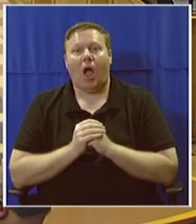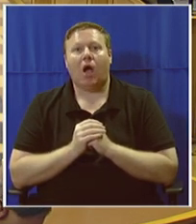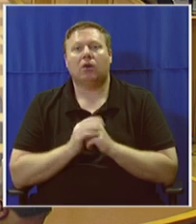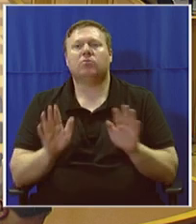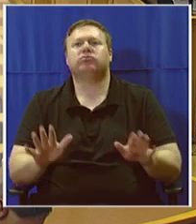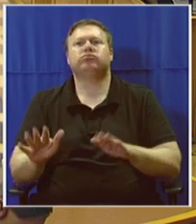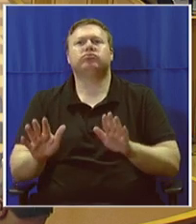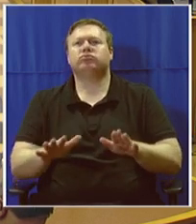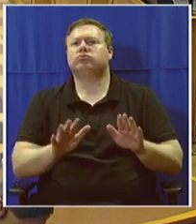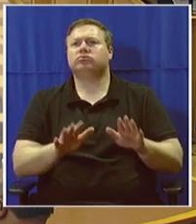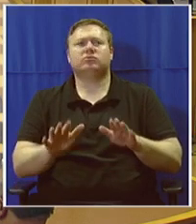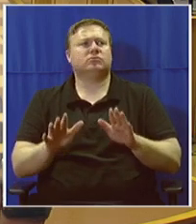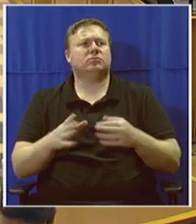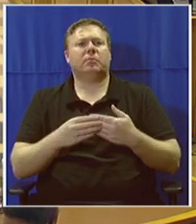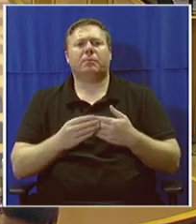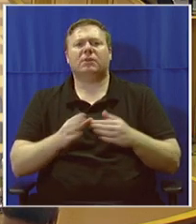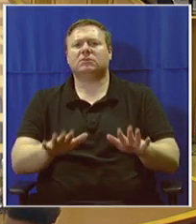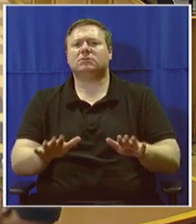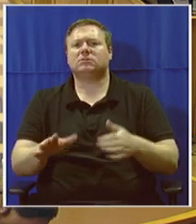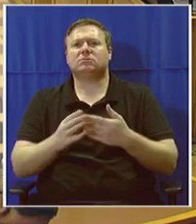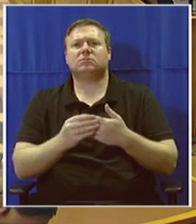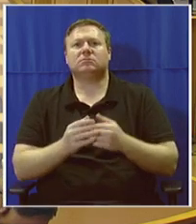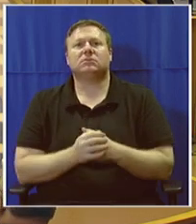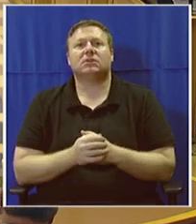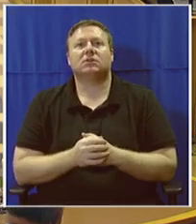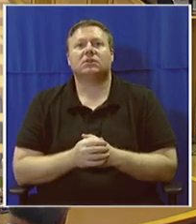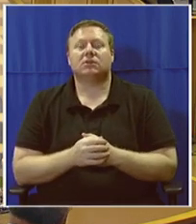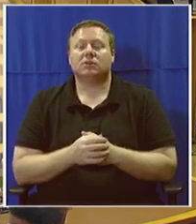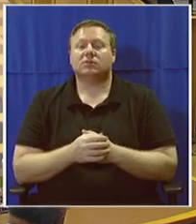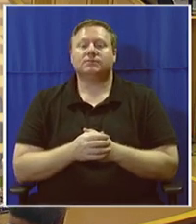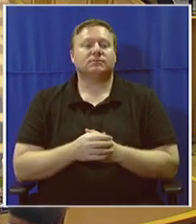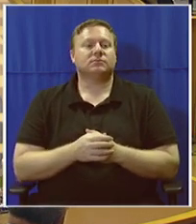Order, Honorable Members. Chair of the House,